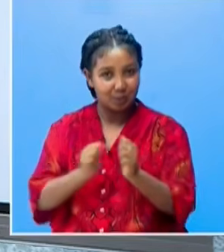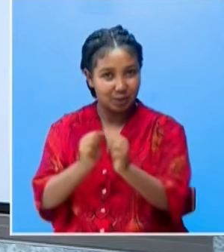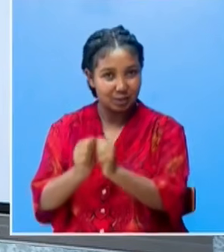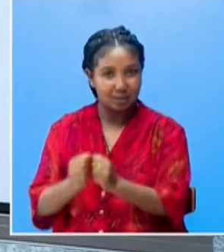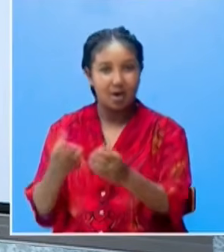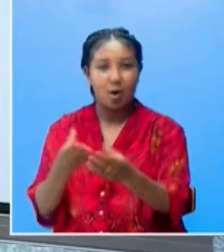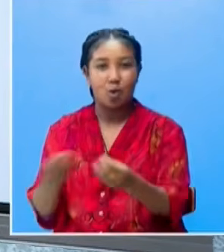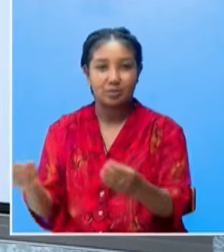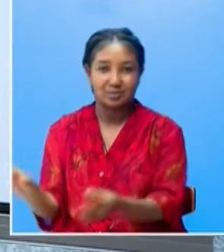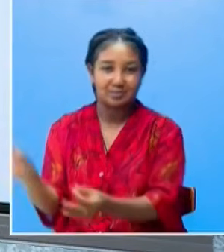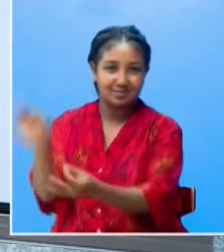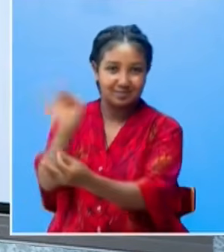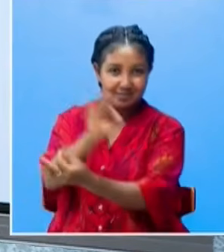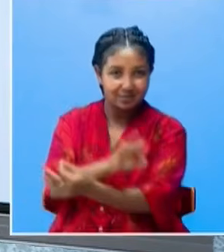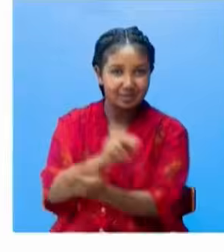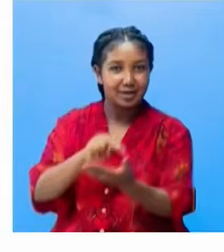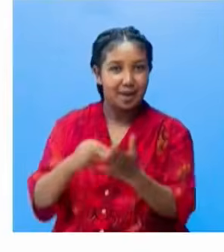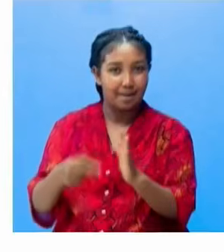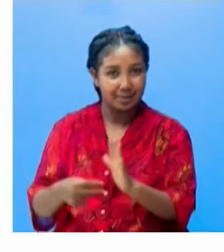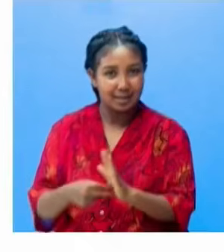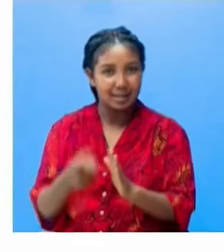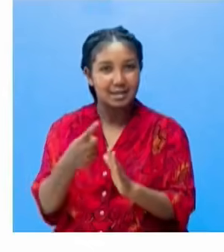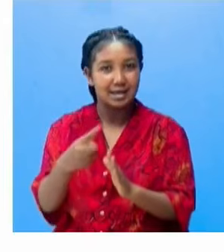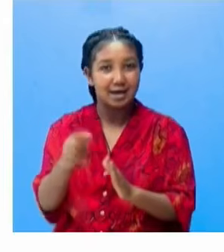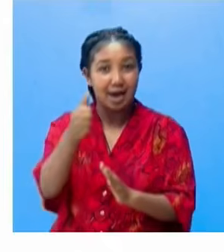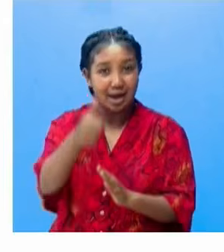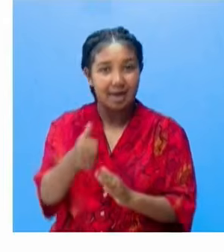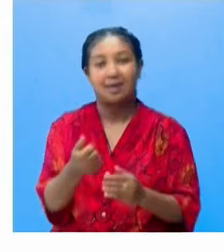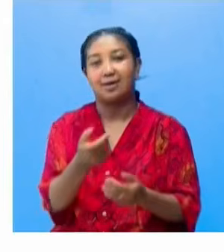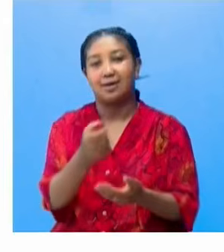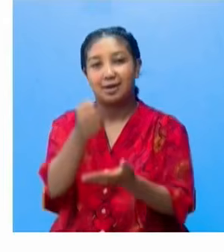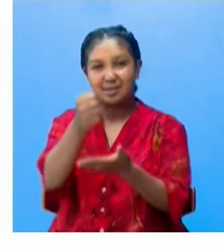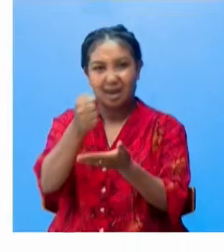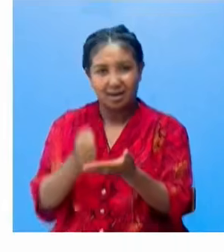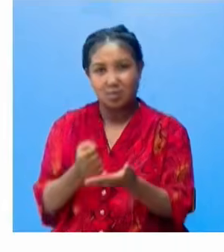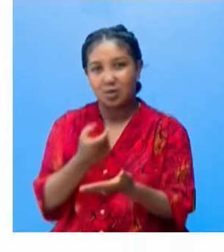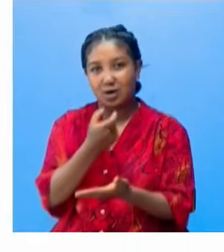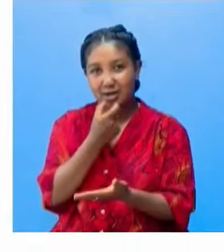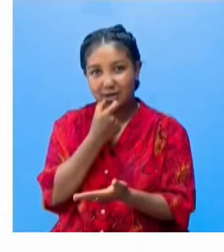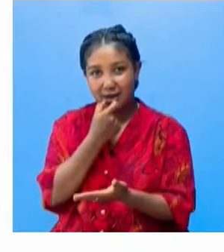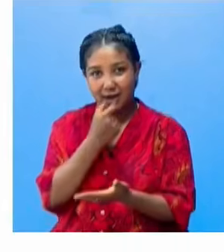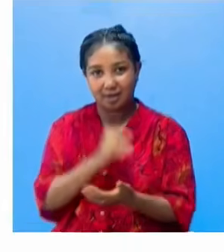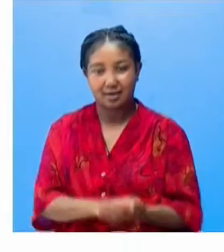the object, that is a cake,